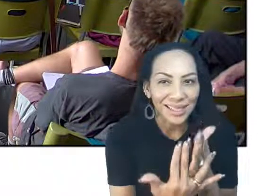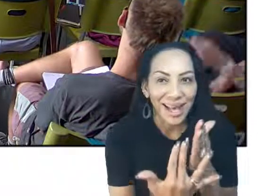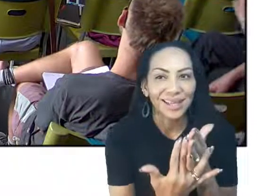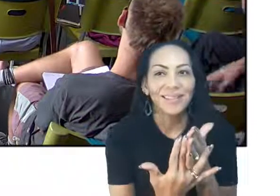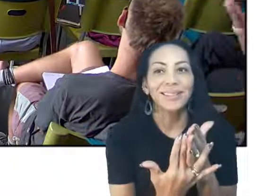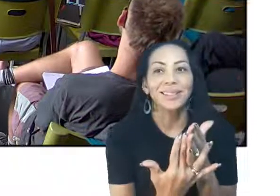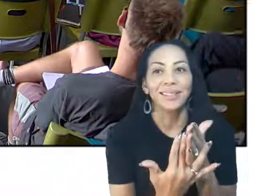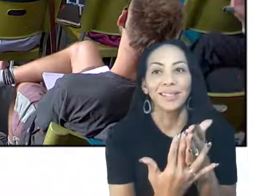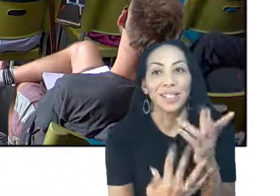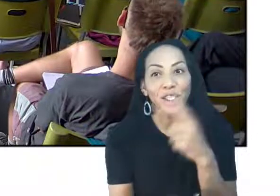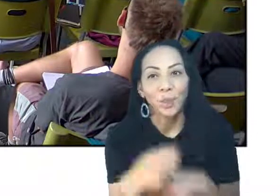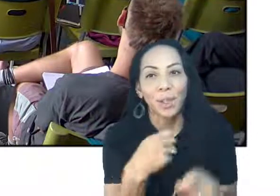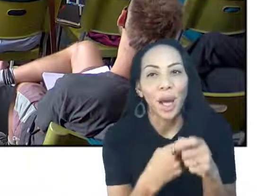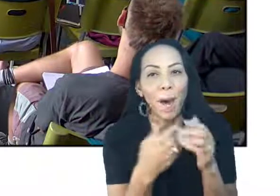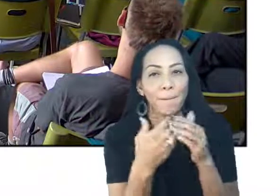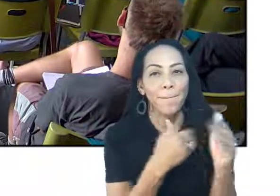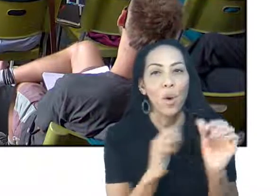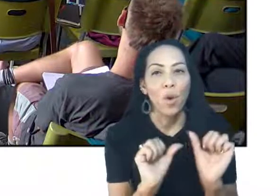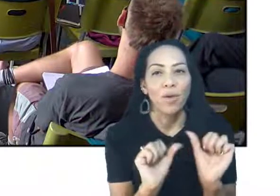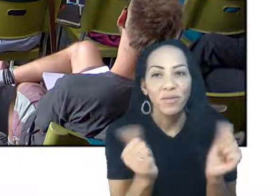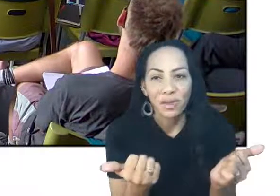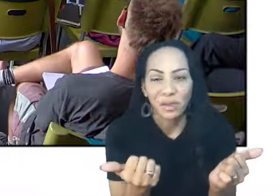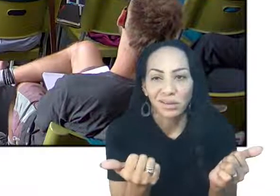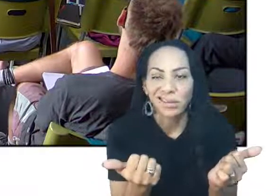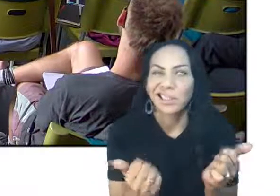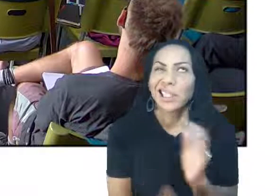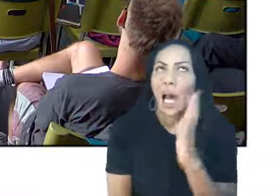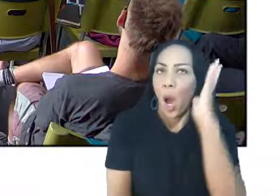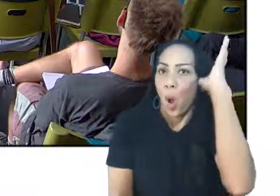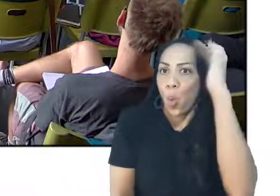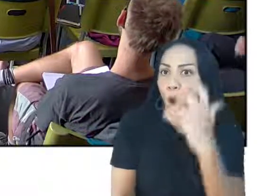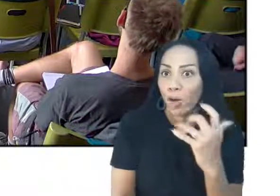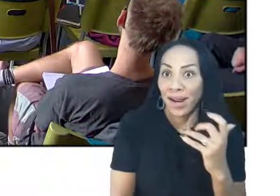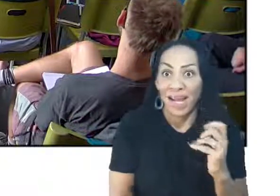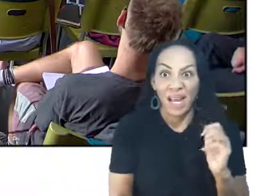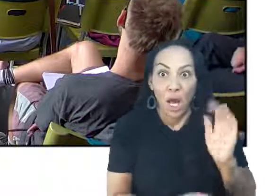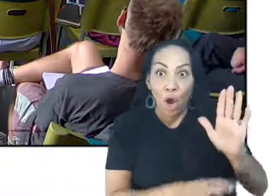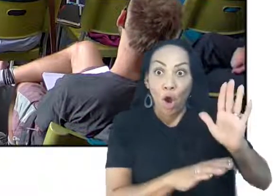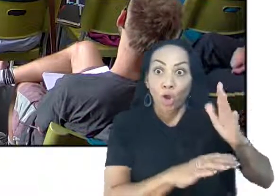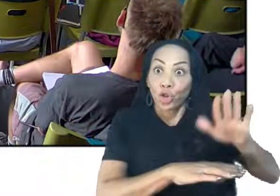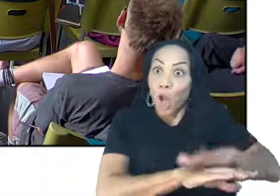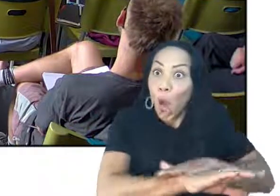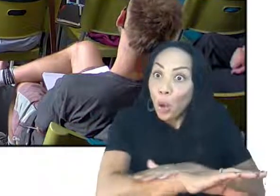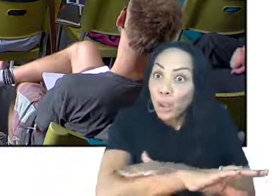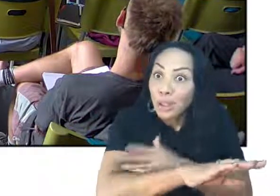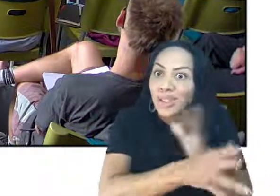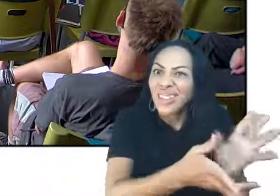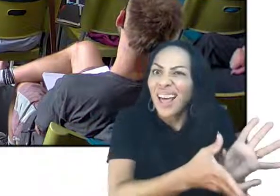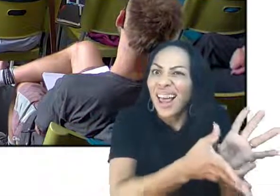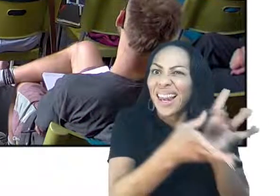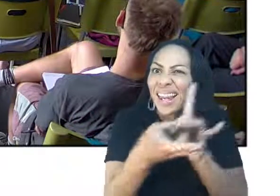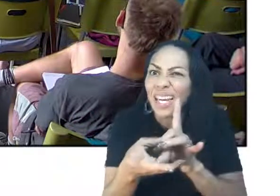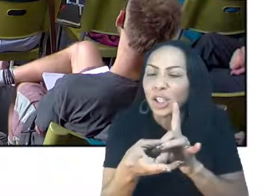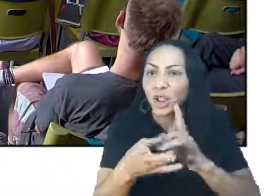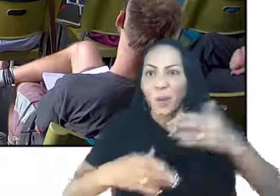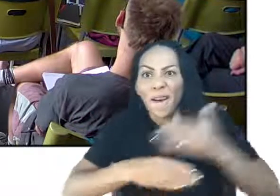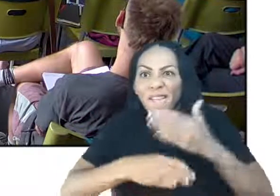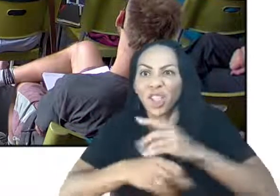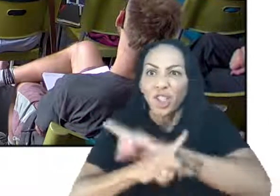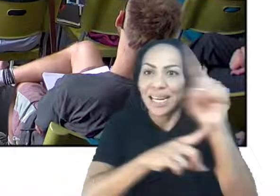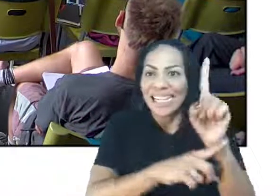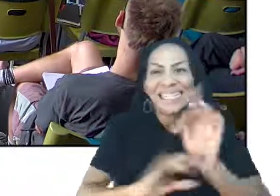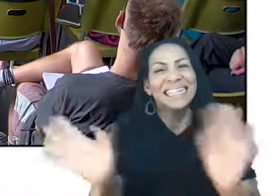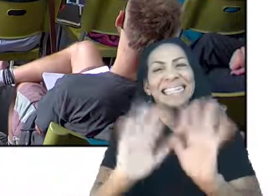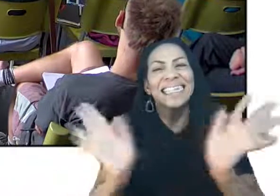About only valuing rest if it makes you more productive. Like, I want to sever that relationship and kind of carve out space for